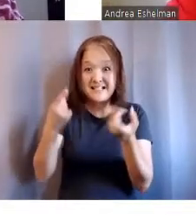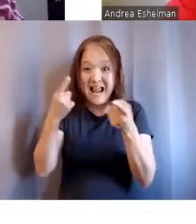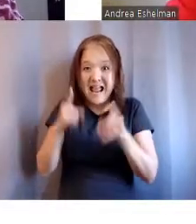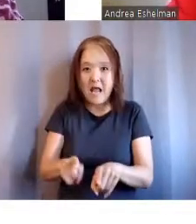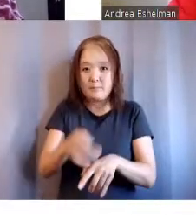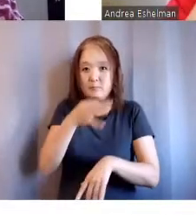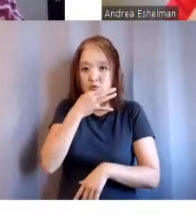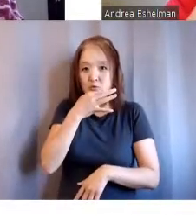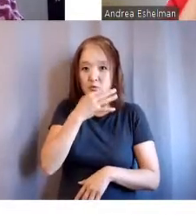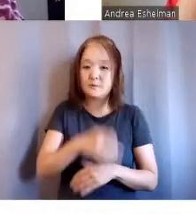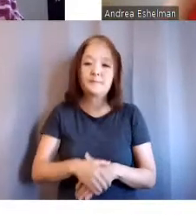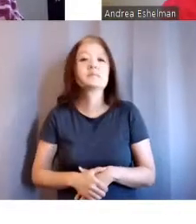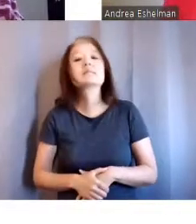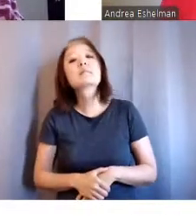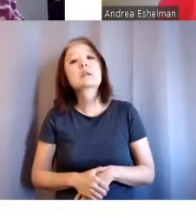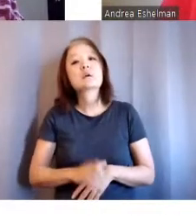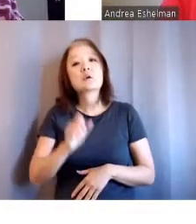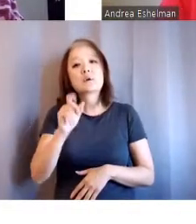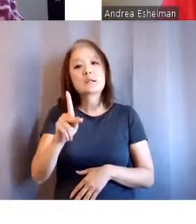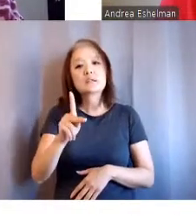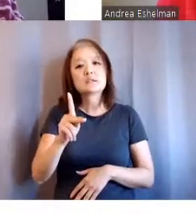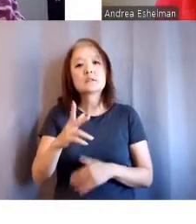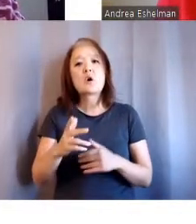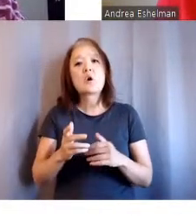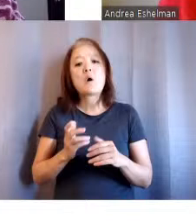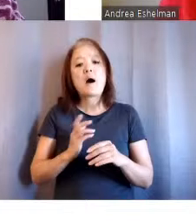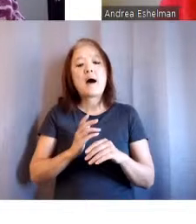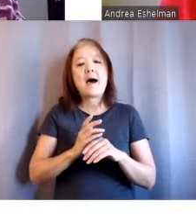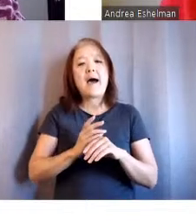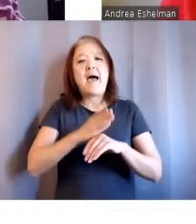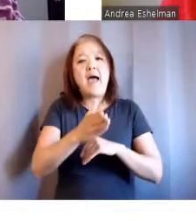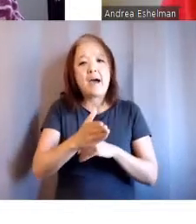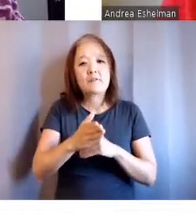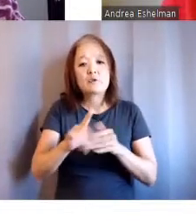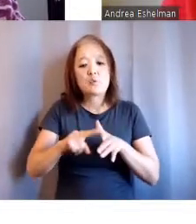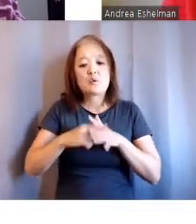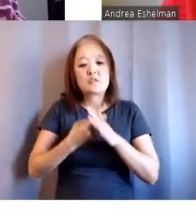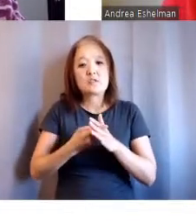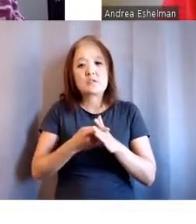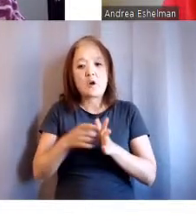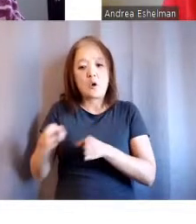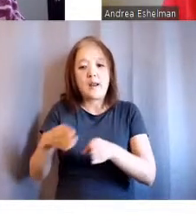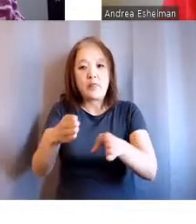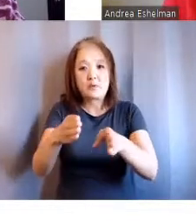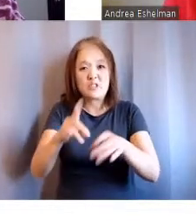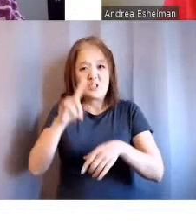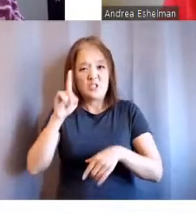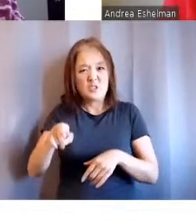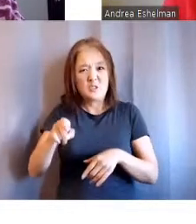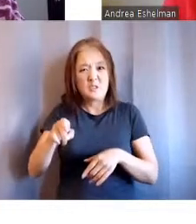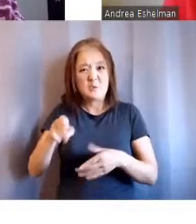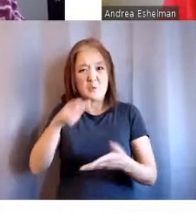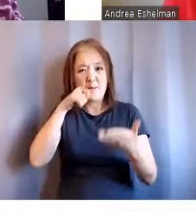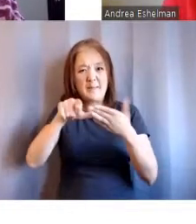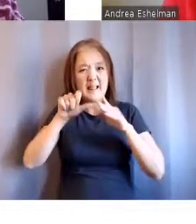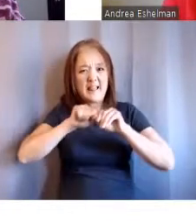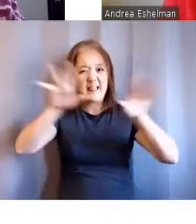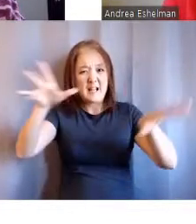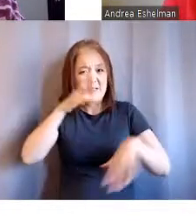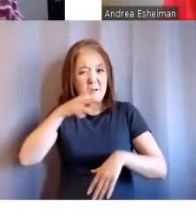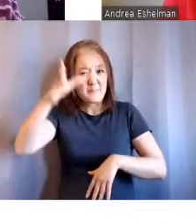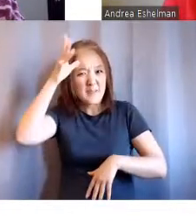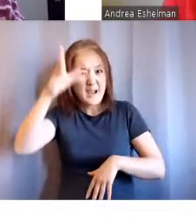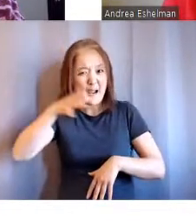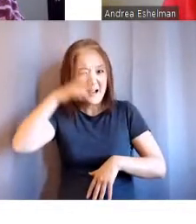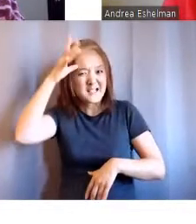So once we've already gone down that road, should we be sending letters to parents with possible plans for